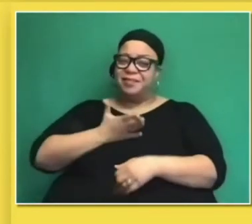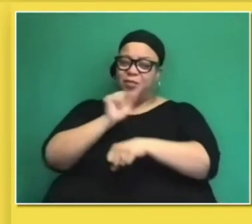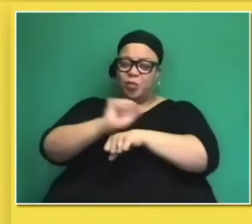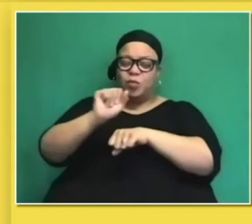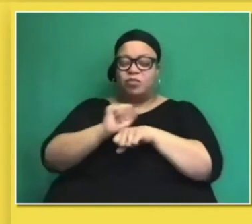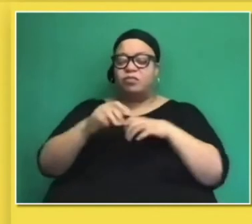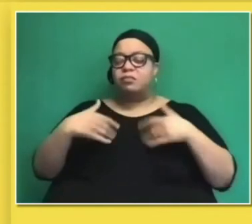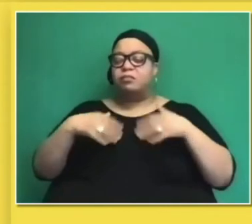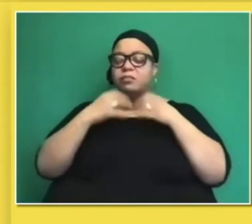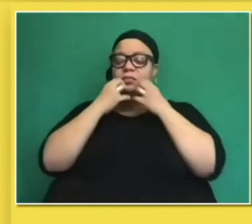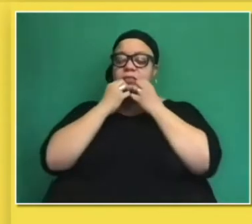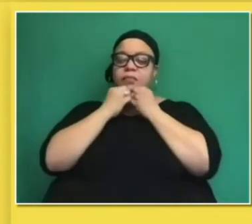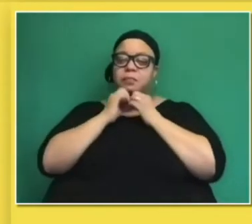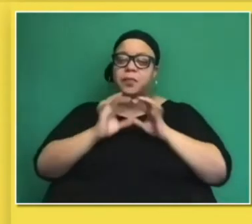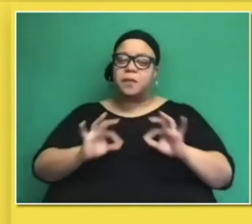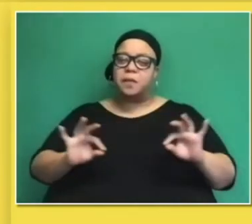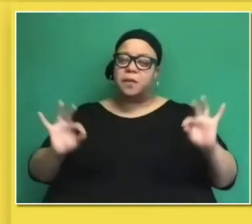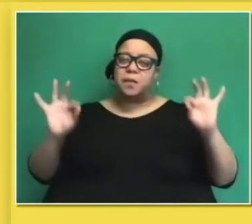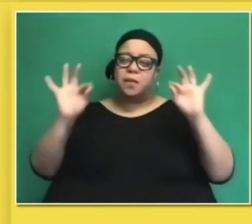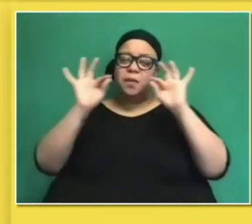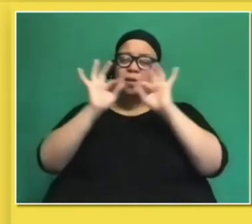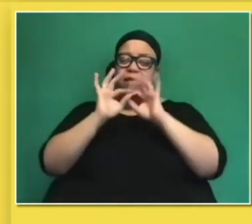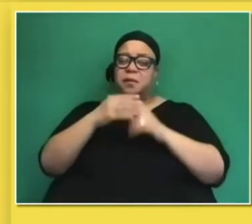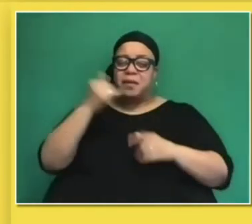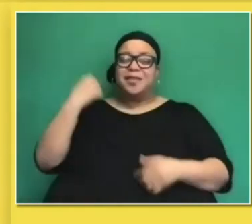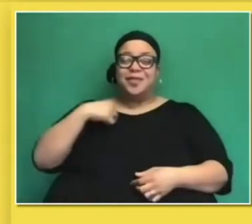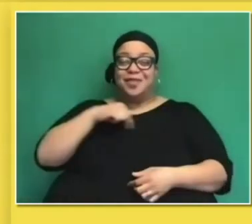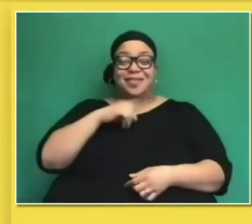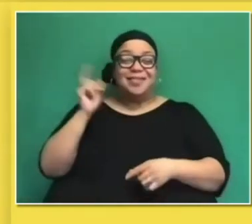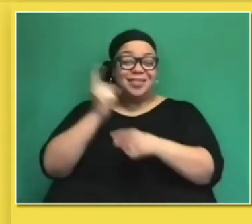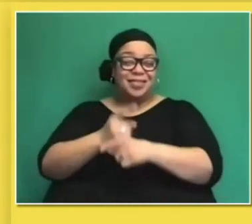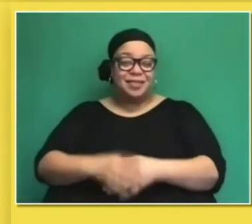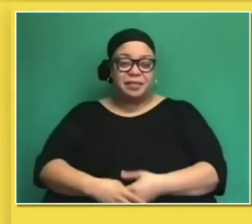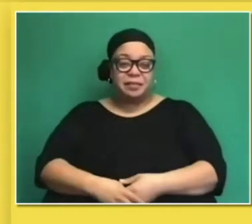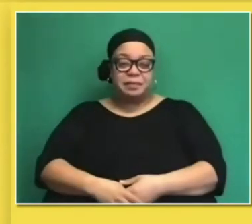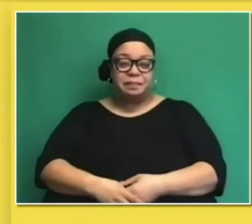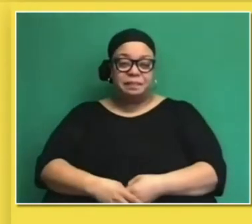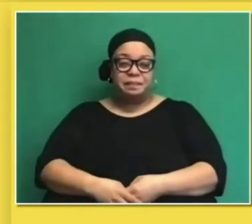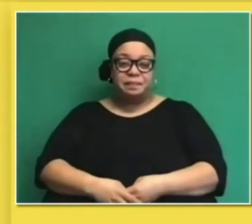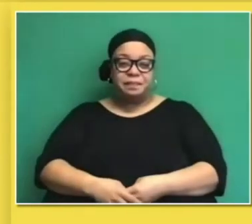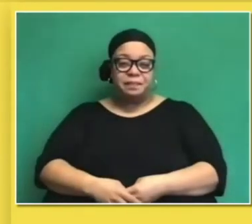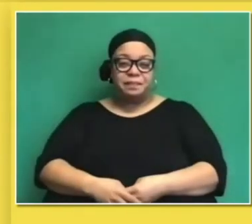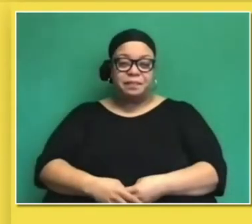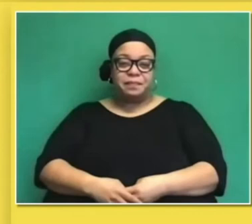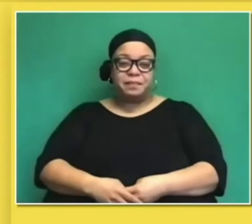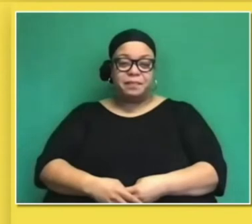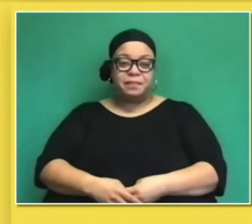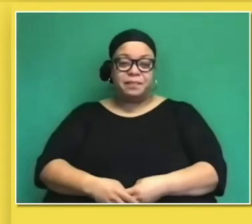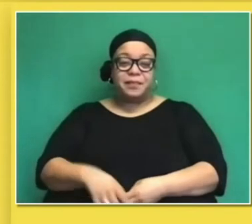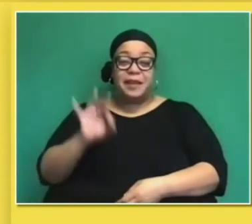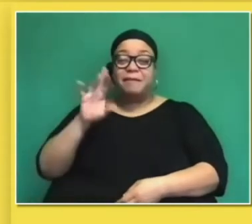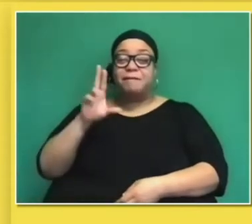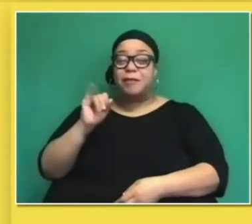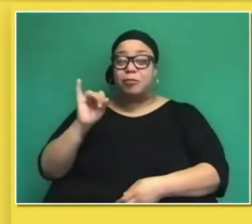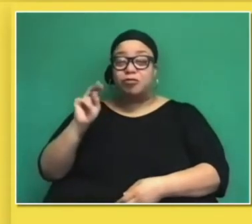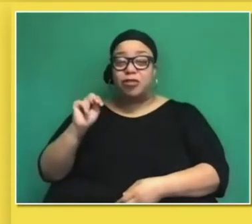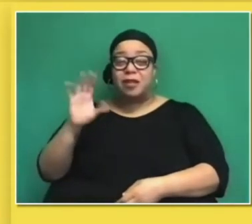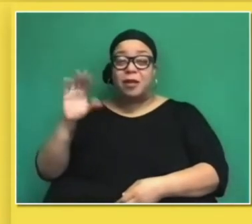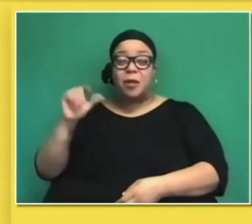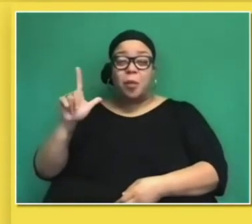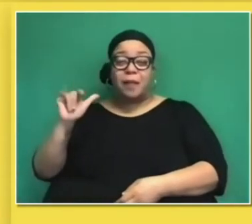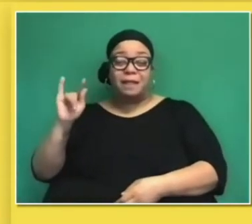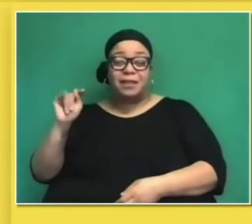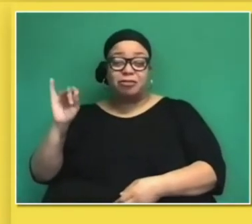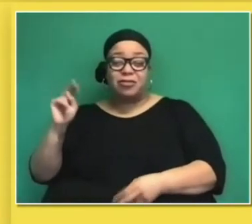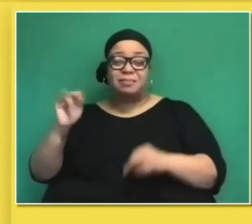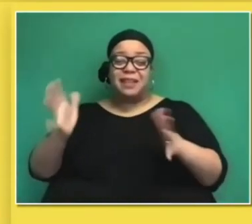Fusion moral coalitions that lift and deal with issues affecting the poor, the 5 core issues we have